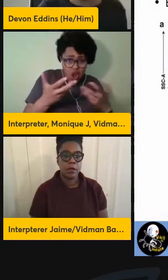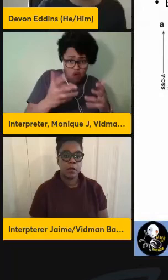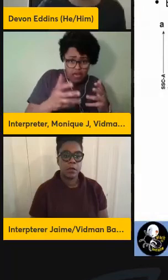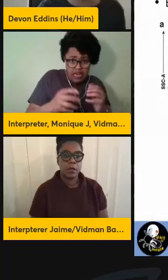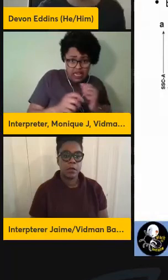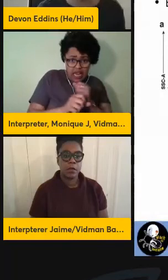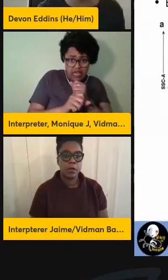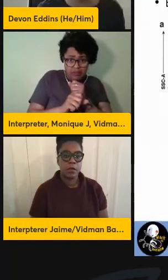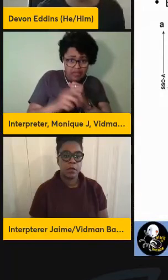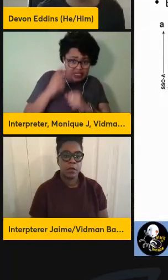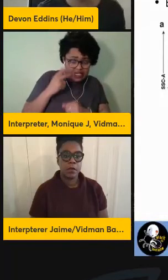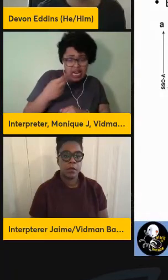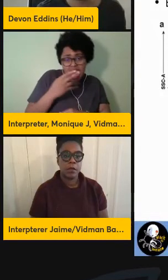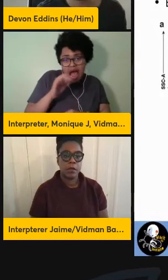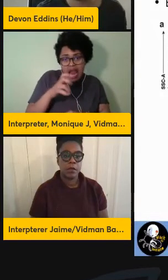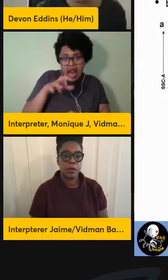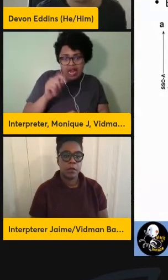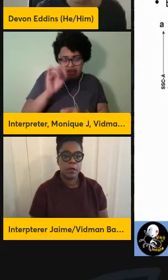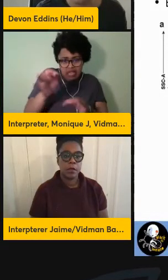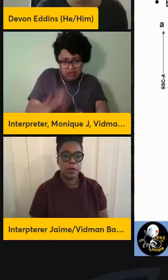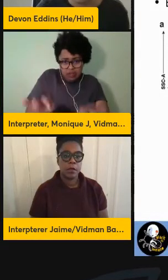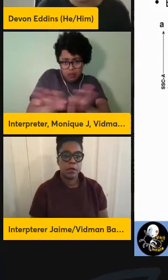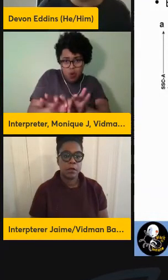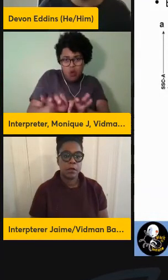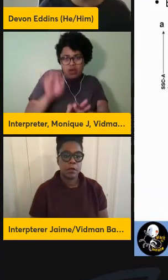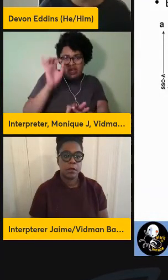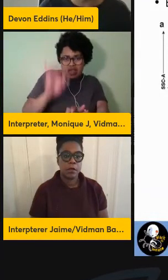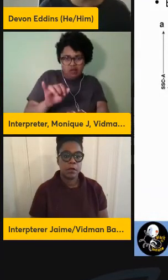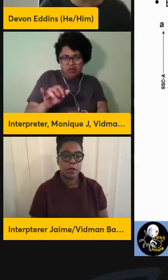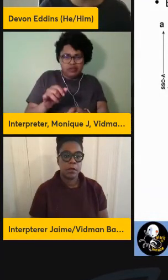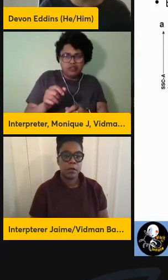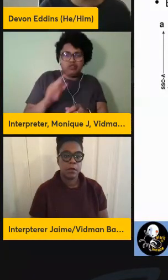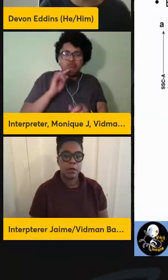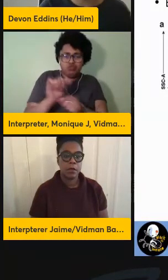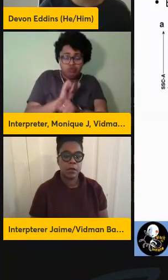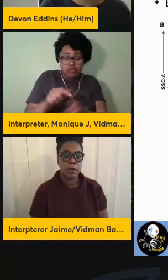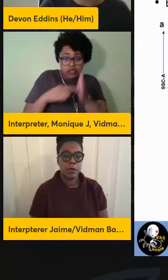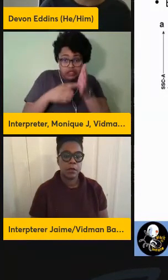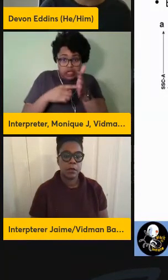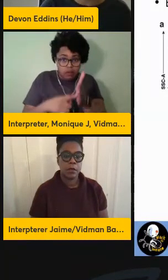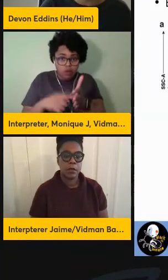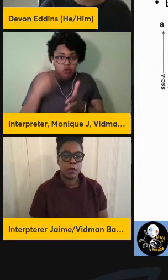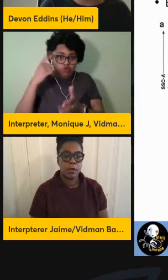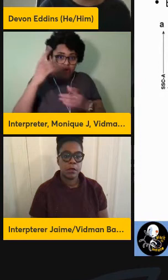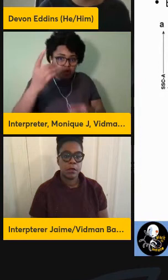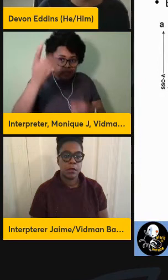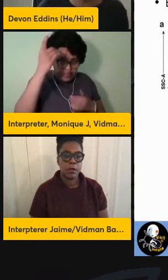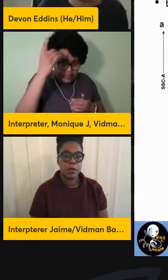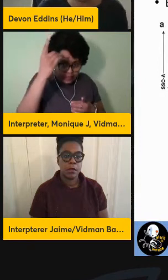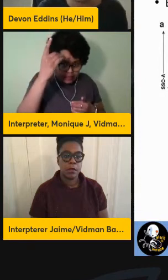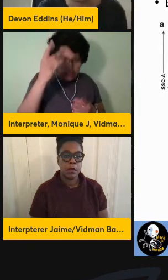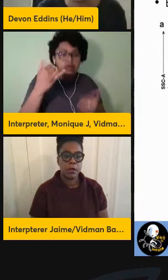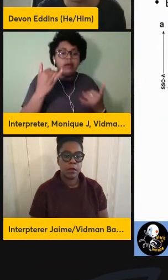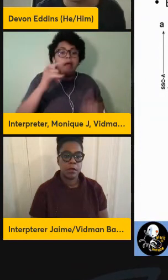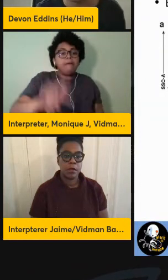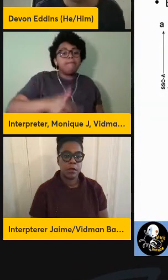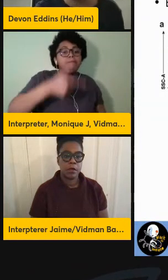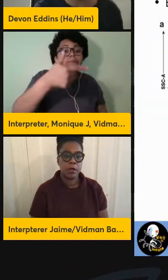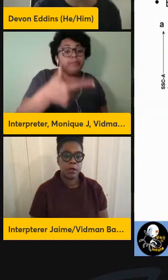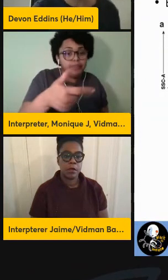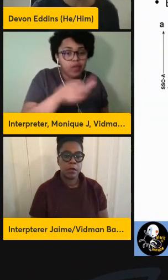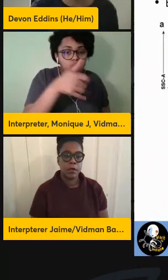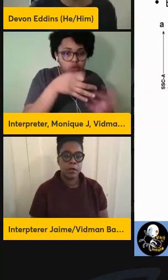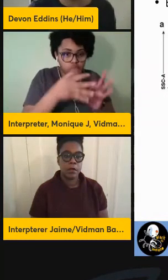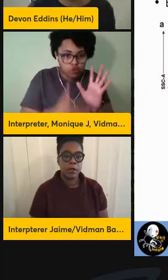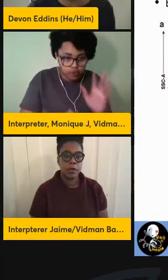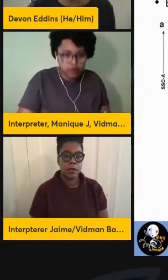ratio as being important and a potential prognostic marker for disease Early BALF and ETA studies were less clear